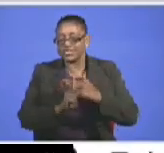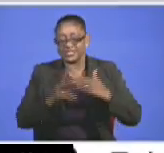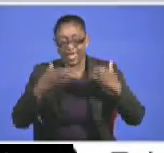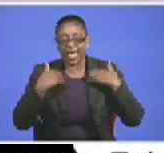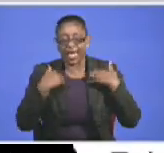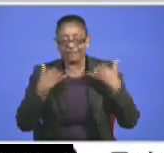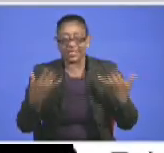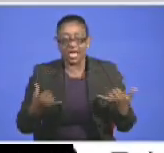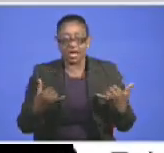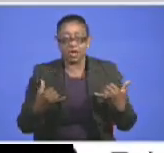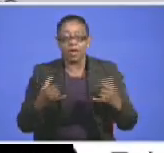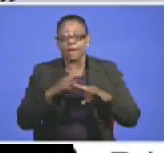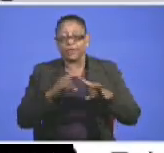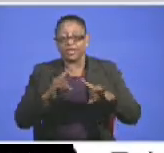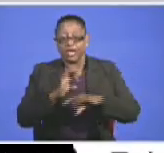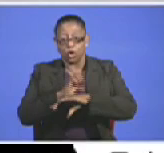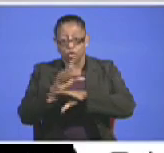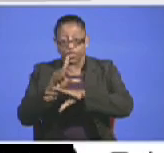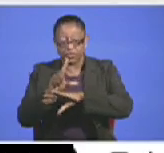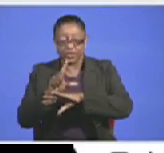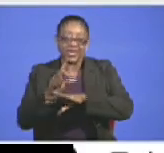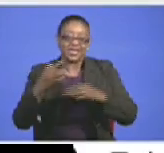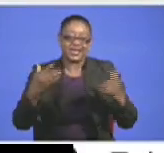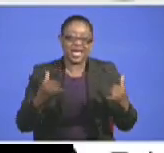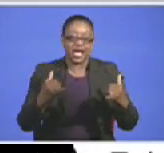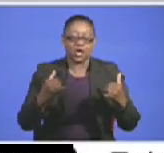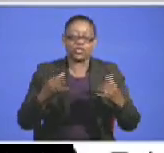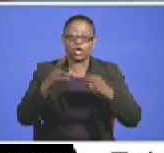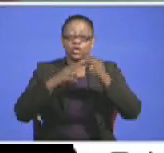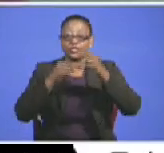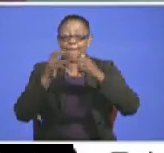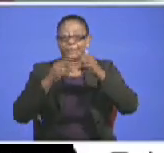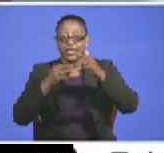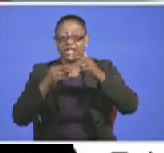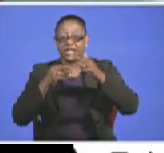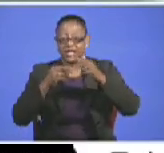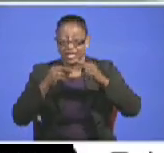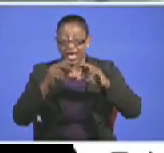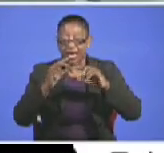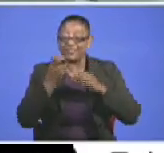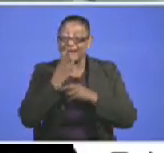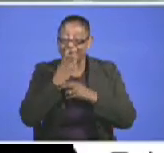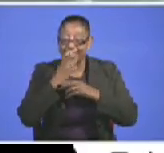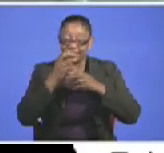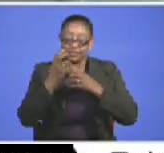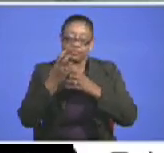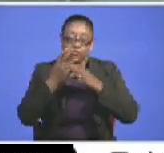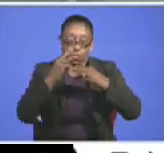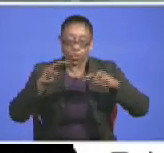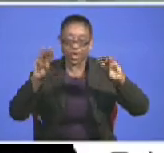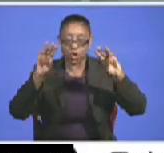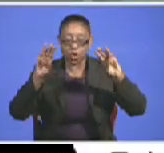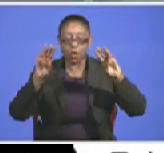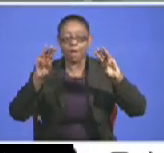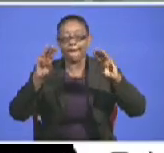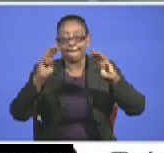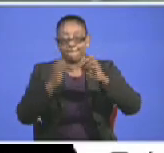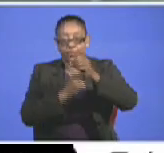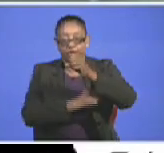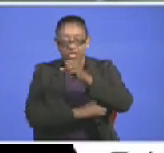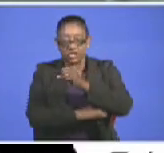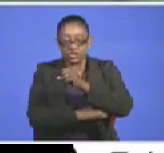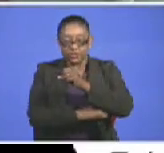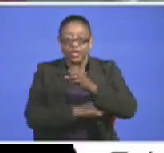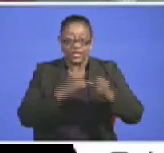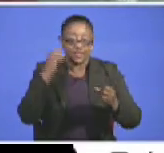to bolster Eleuthera's economy is the newly proposed Glass Window Bridge. It's a 2-year process just to get to that stage. We have done the